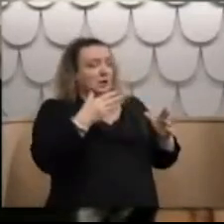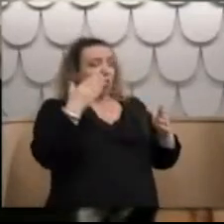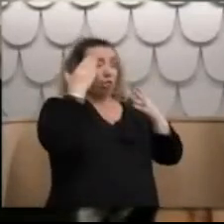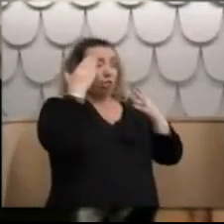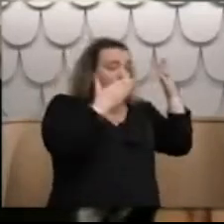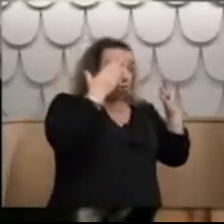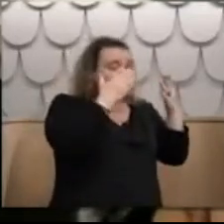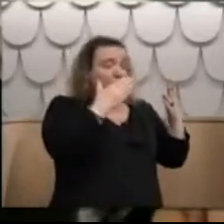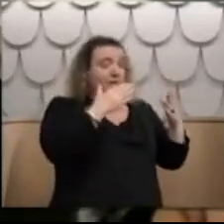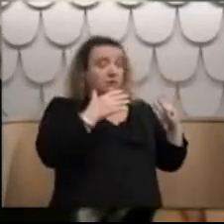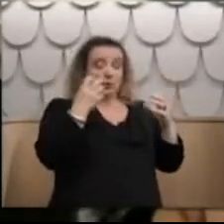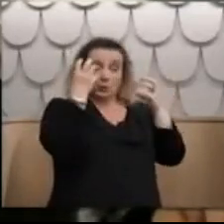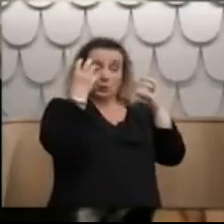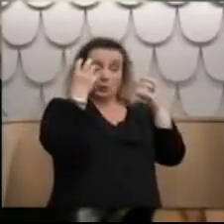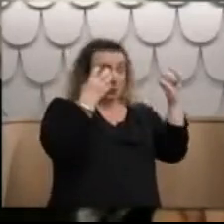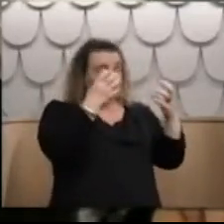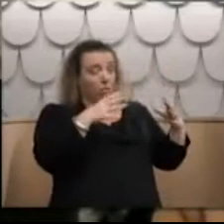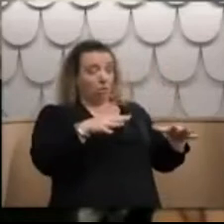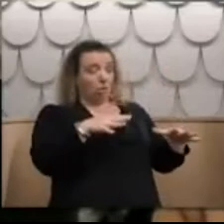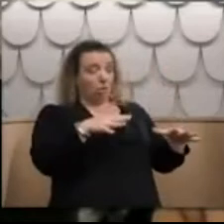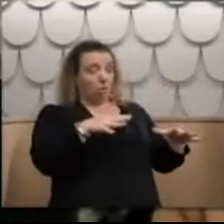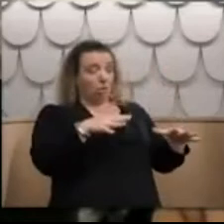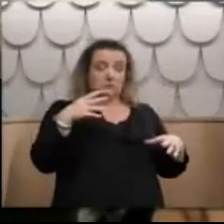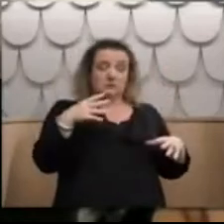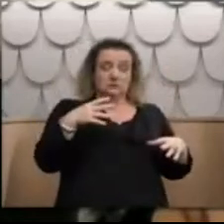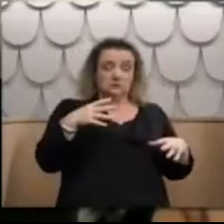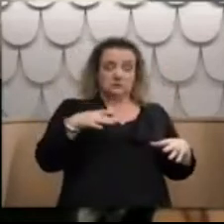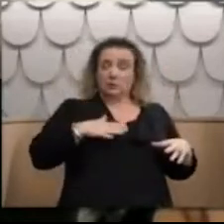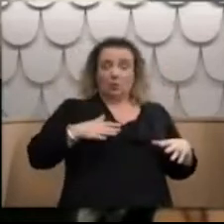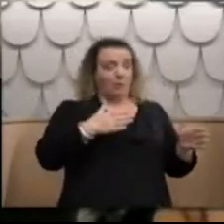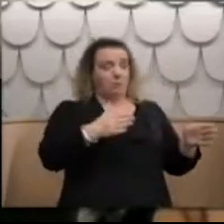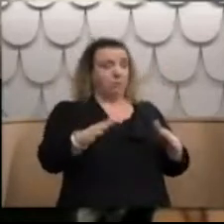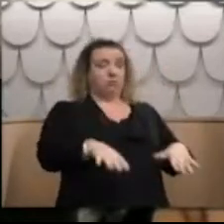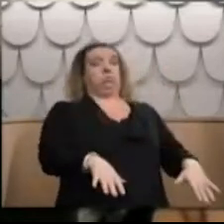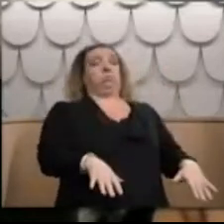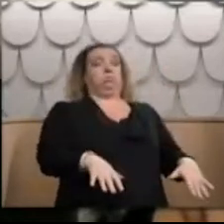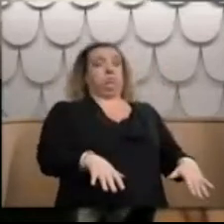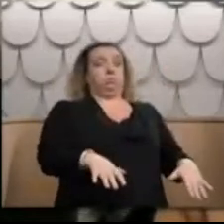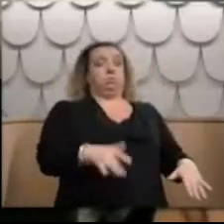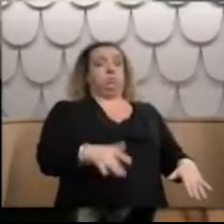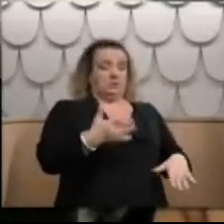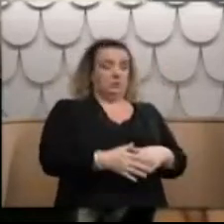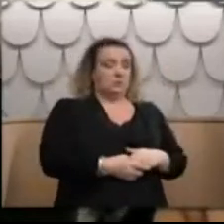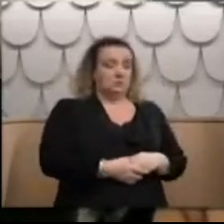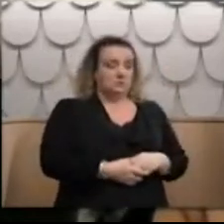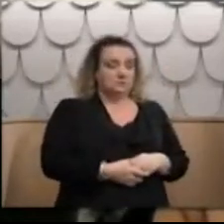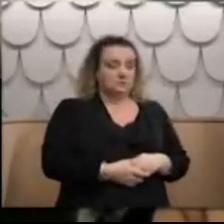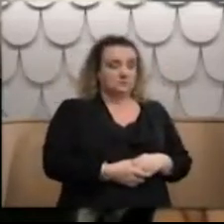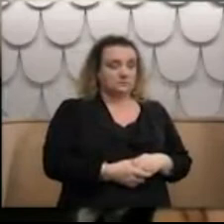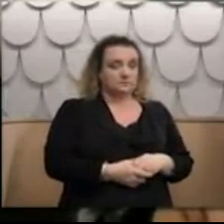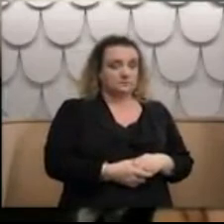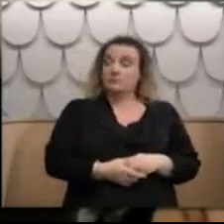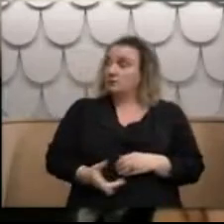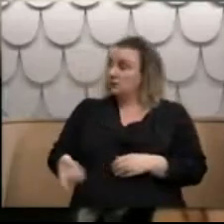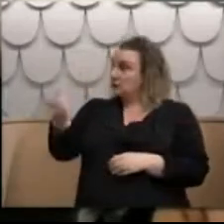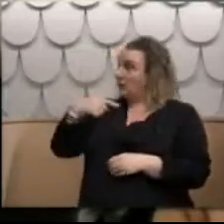drugged up. I felt drugged up and felt lazy and didn't want to move, didn't want to listen. Yeah. Did they